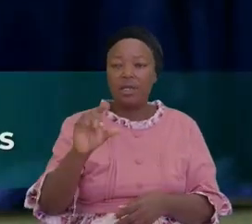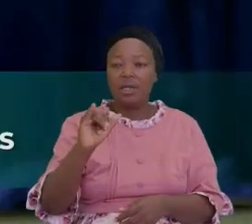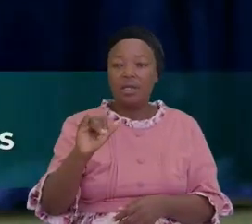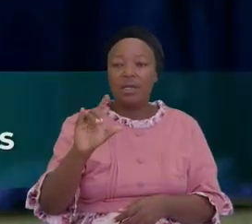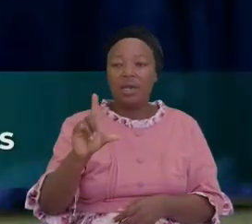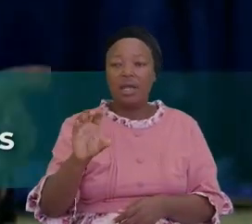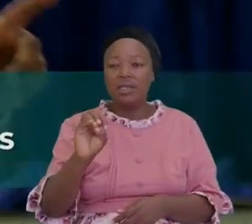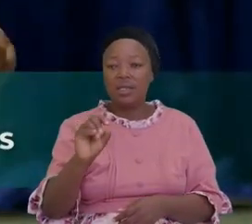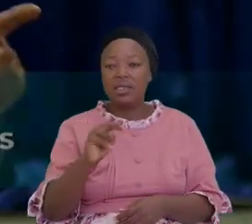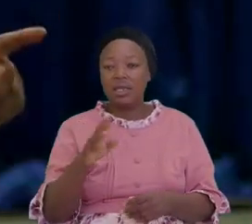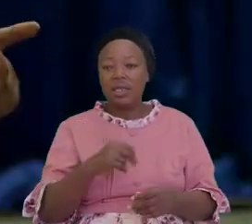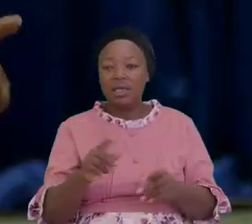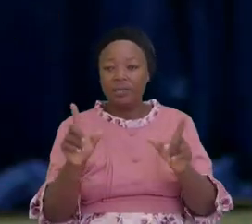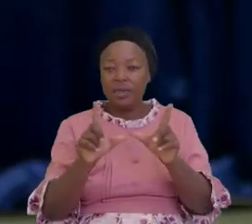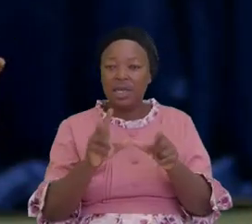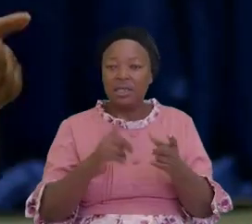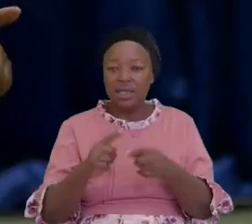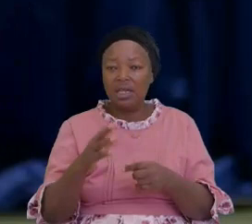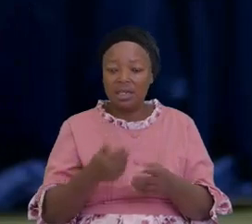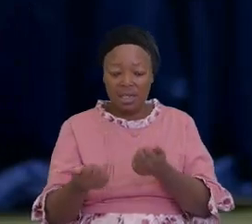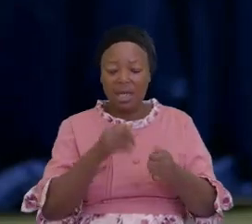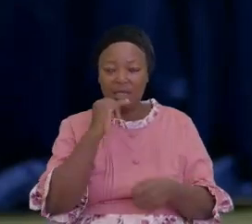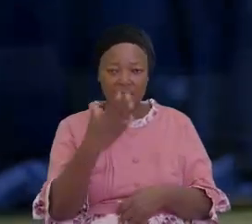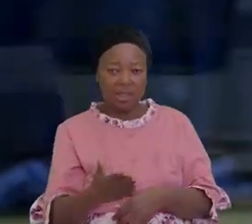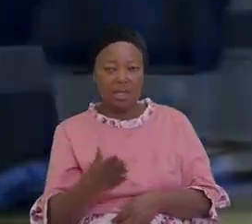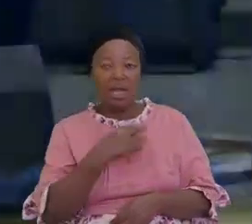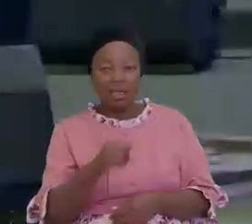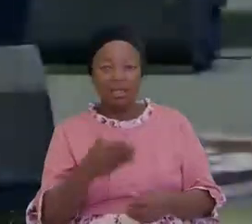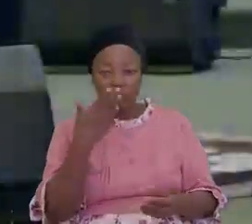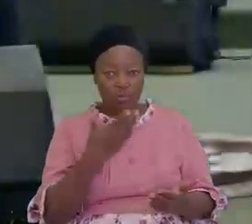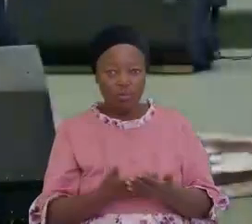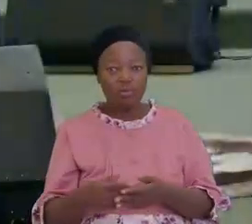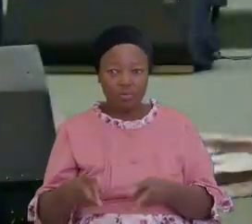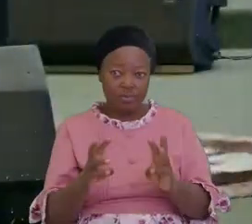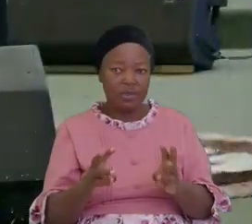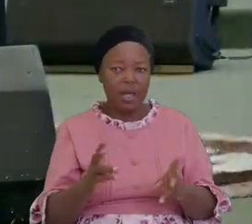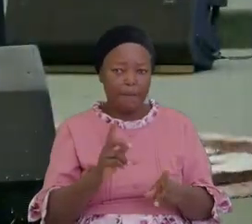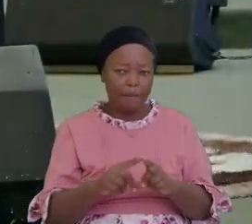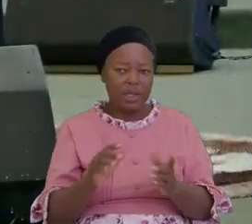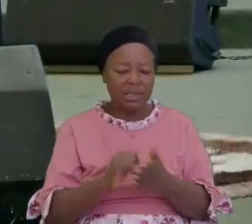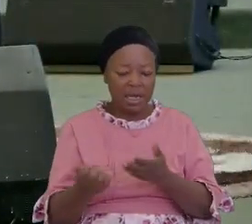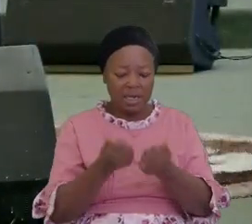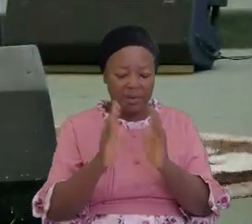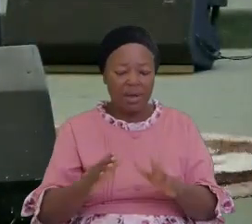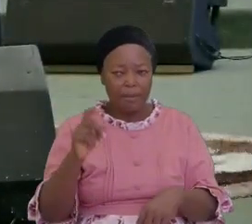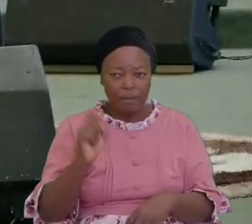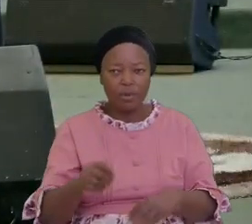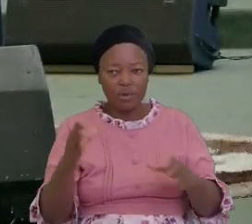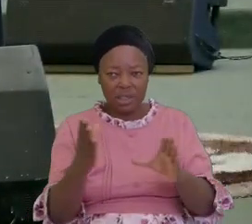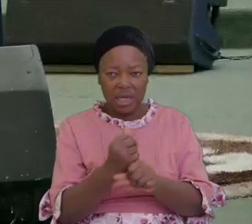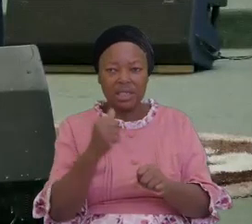there. And the car is in good condition. He must get into the car and